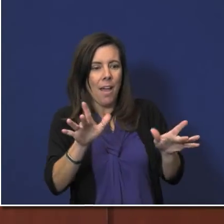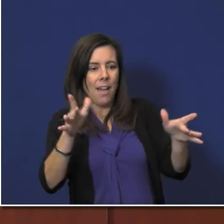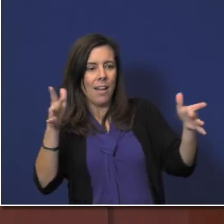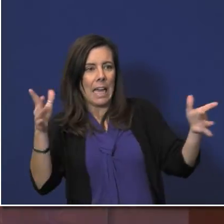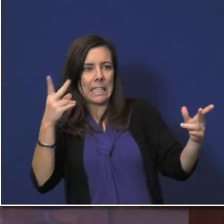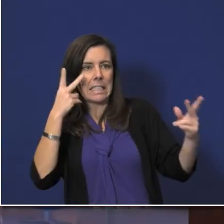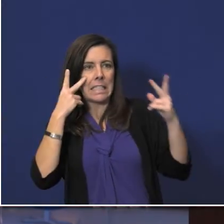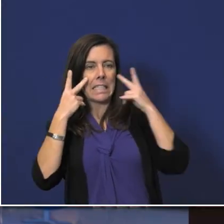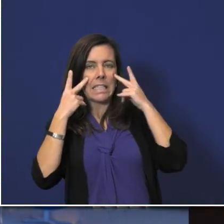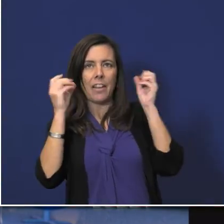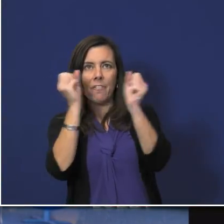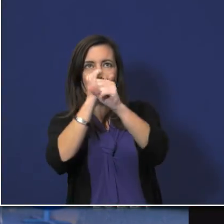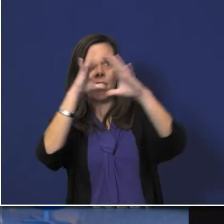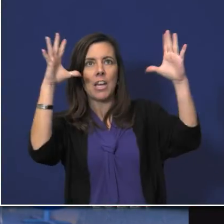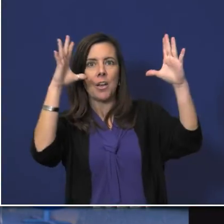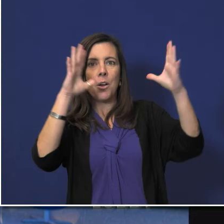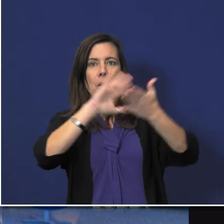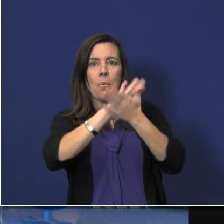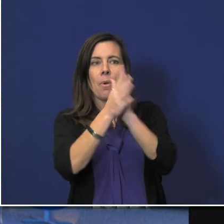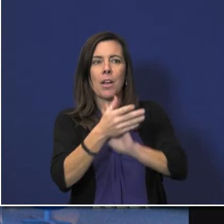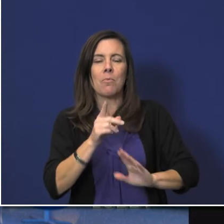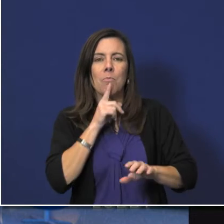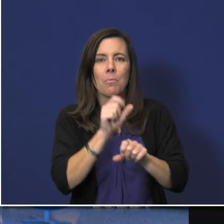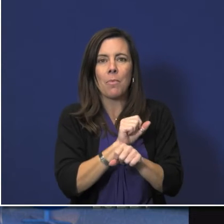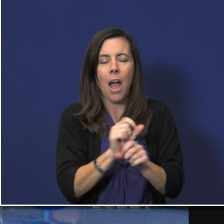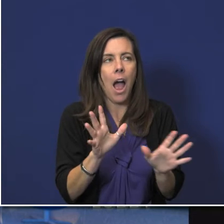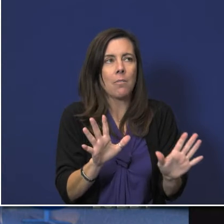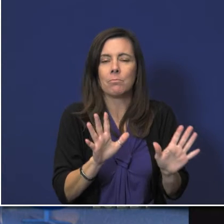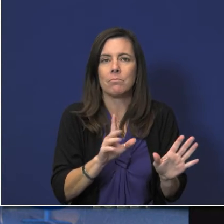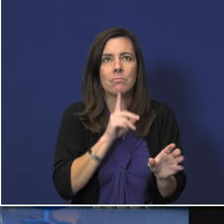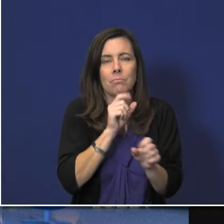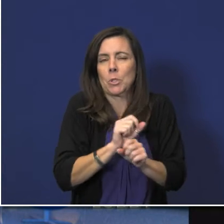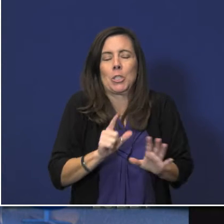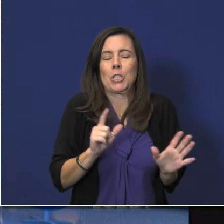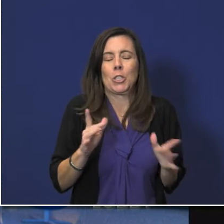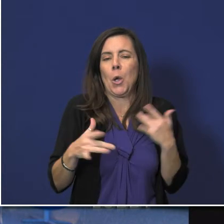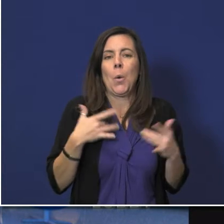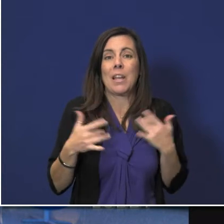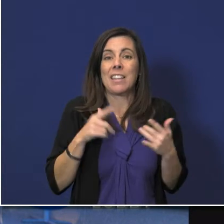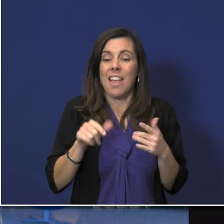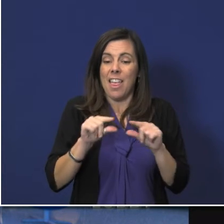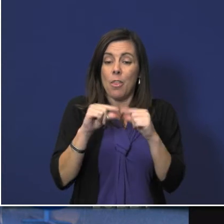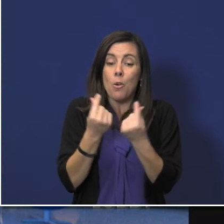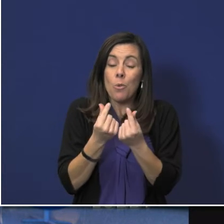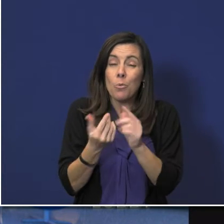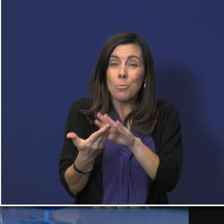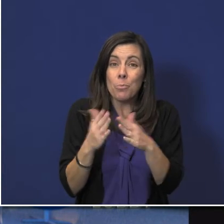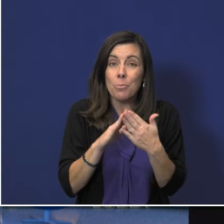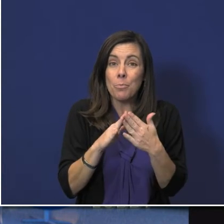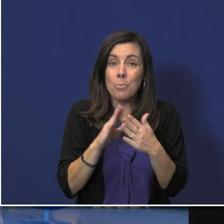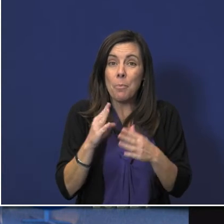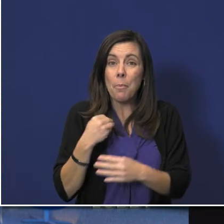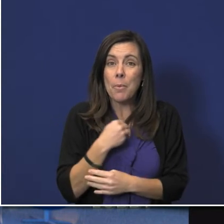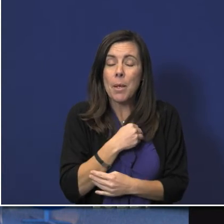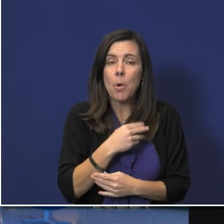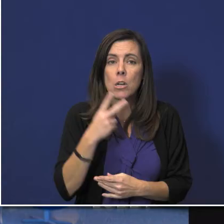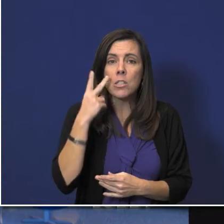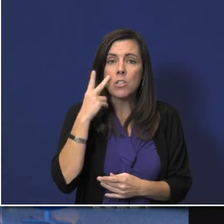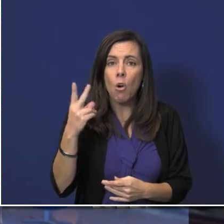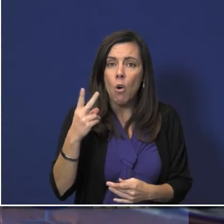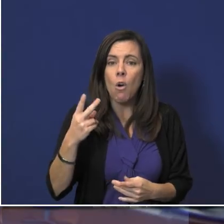vision start to come to life. I'm literally I'm just so excited, because that group of community members saw that there was a need for us